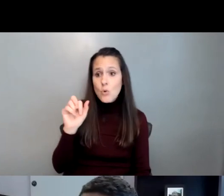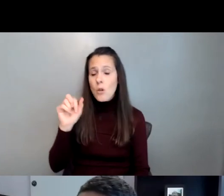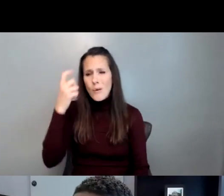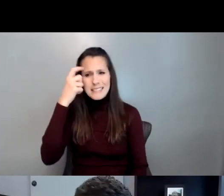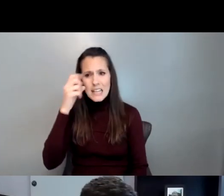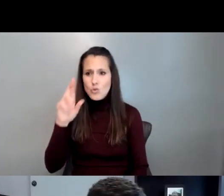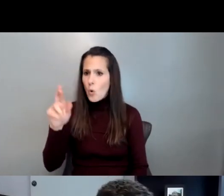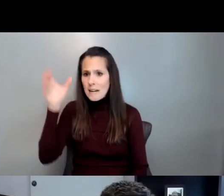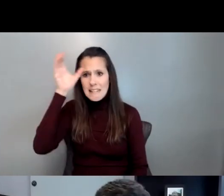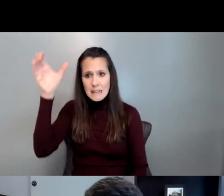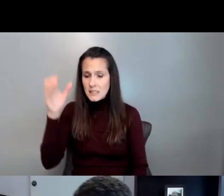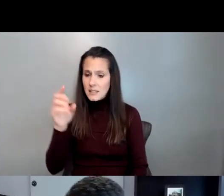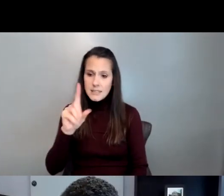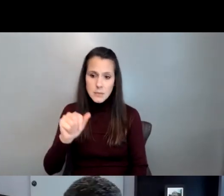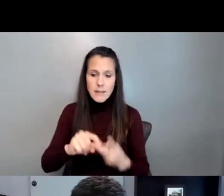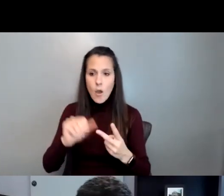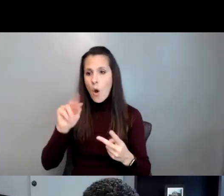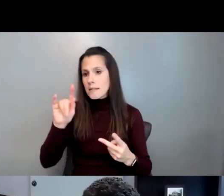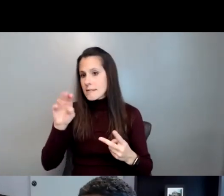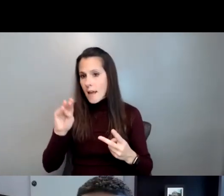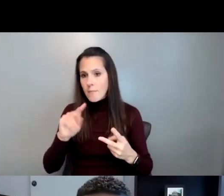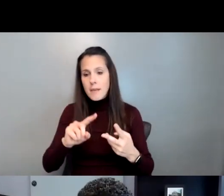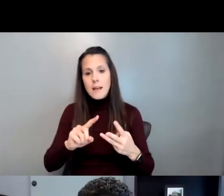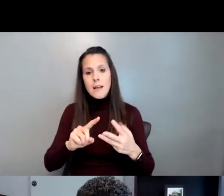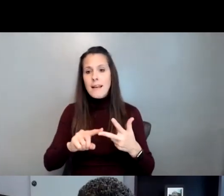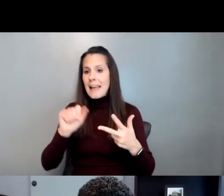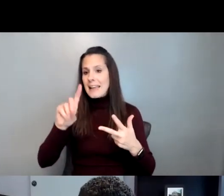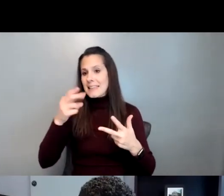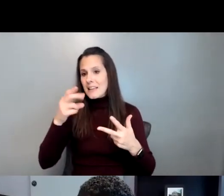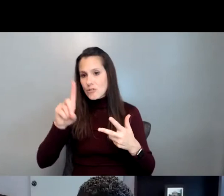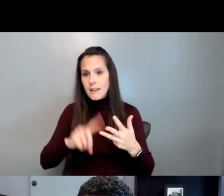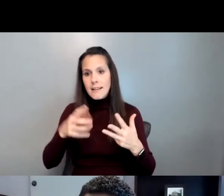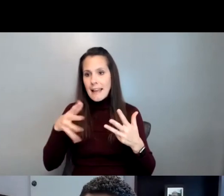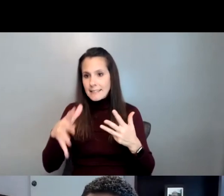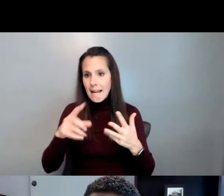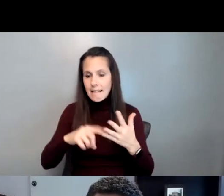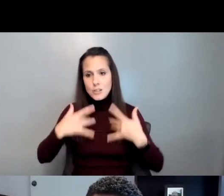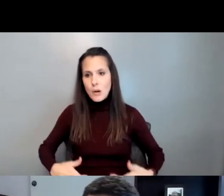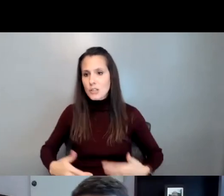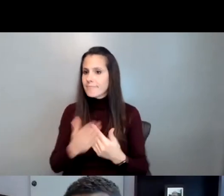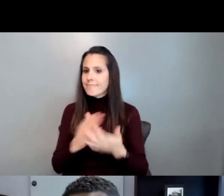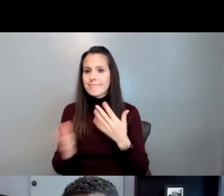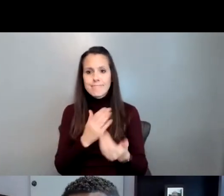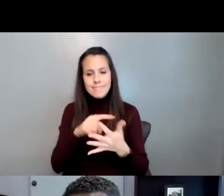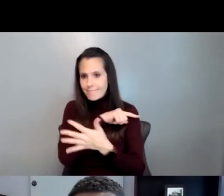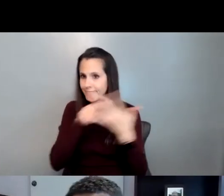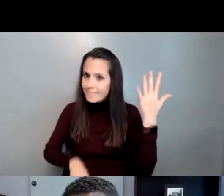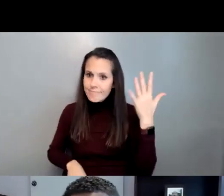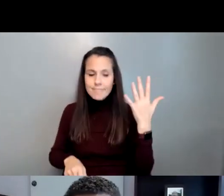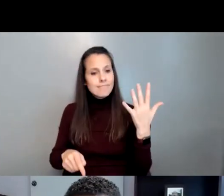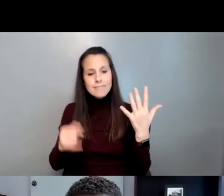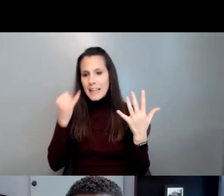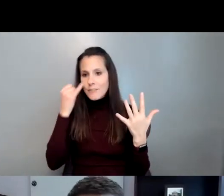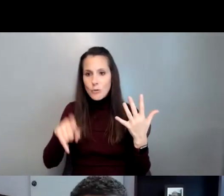disability, autism, ADHD, anxiety, depression, whatever it is that makes it such that someone may need a different sort of